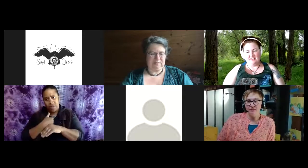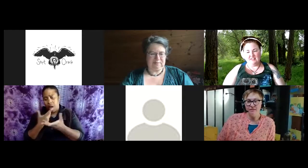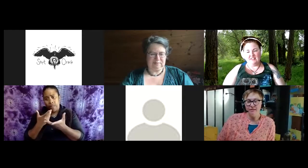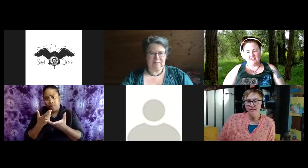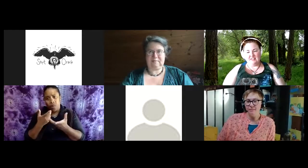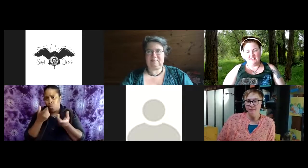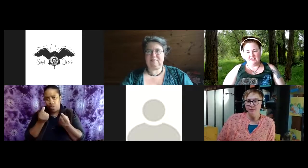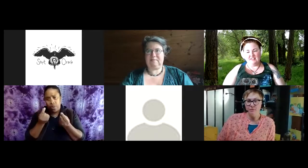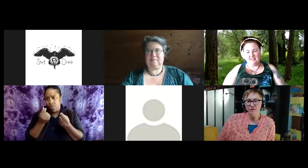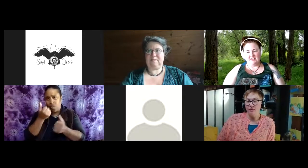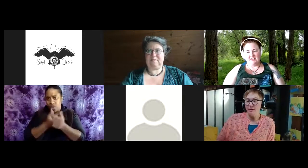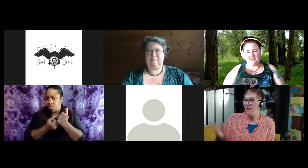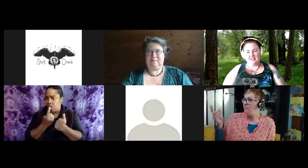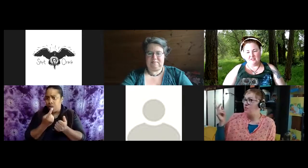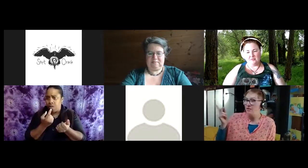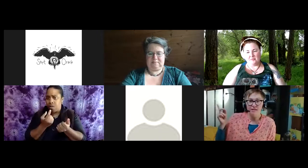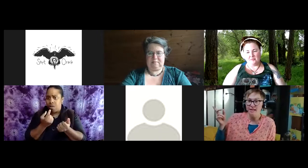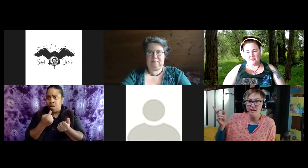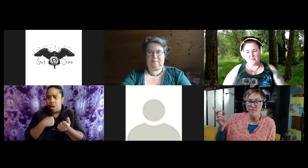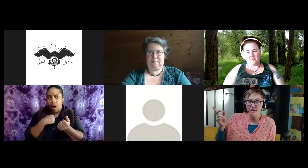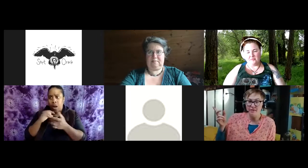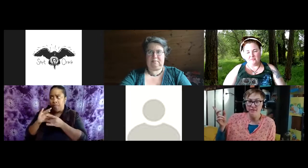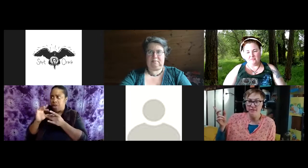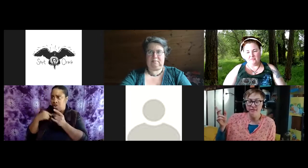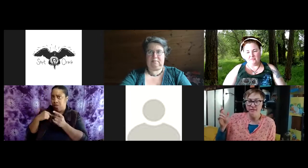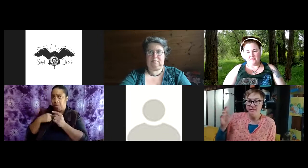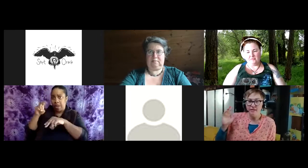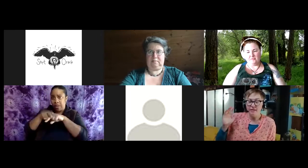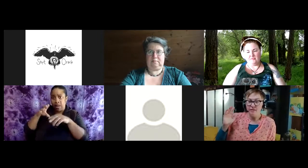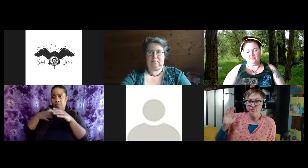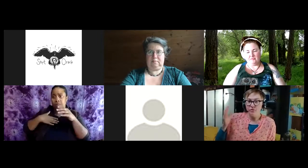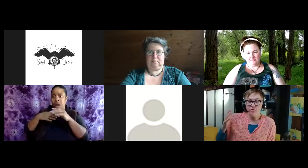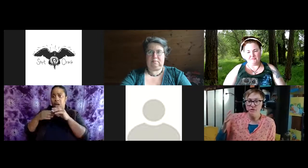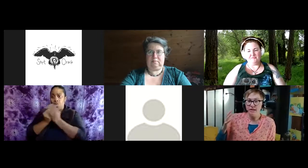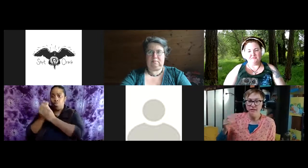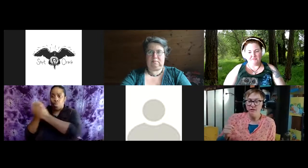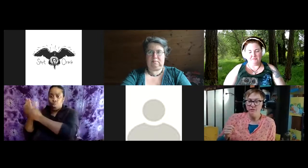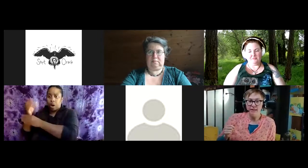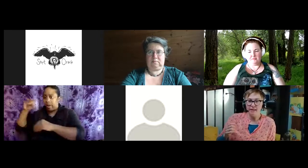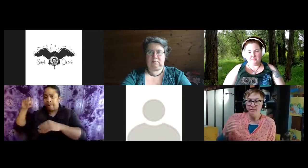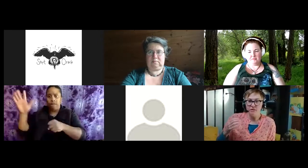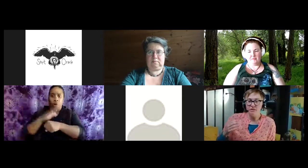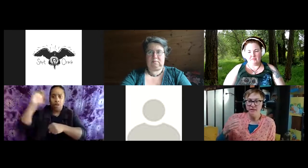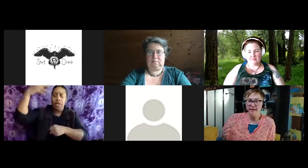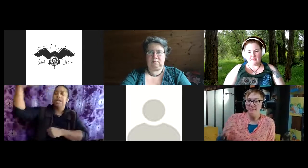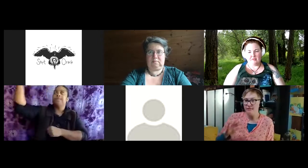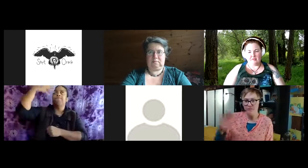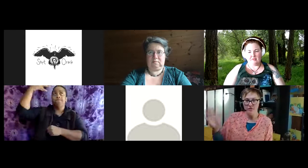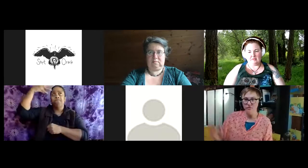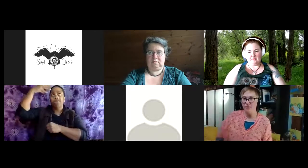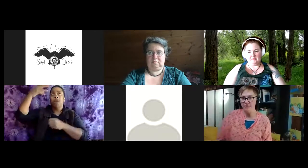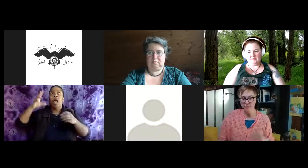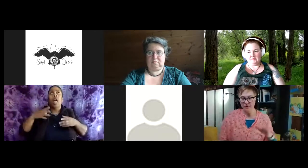You know, something we love. I mean, I mentioned sitting out in my garden, you know, full sun on me, just allowing